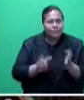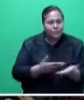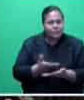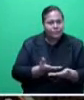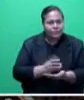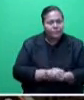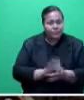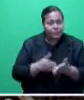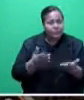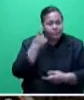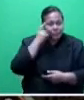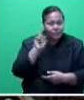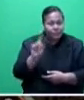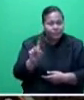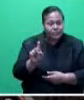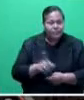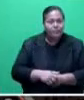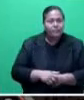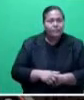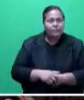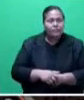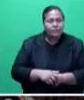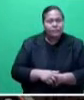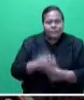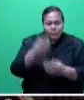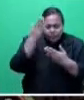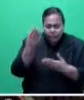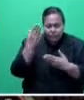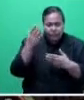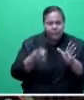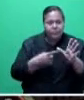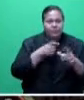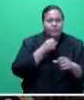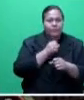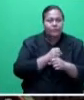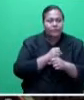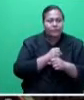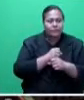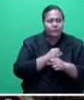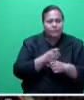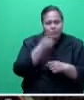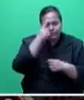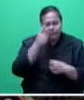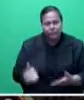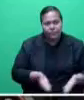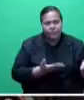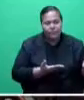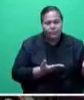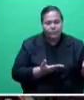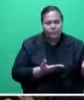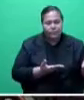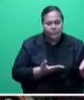I now call upon the Honourable Attorney-General to move his motion. You have the floor, sir.